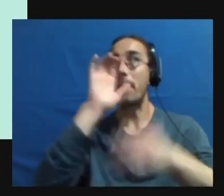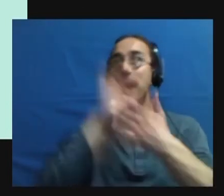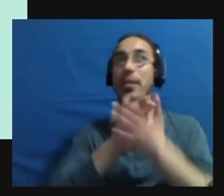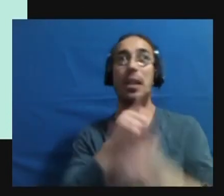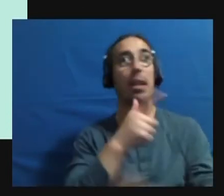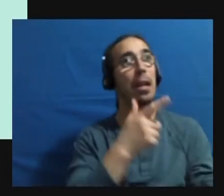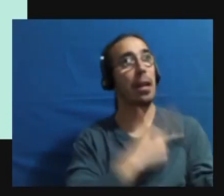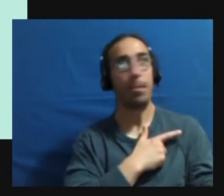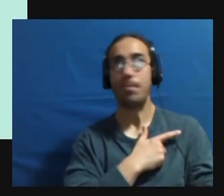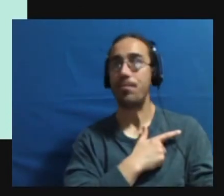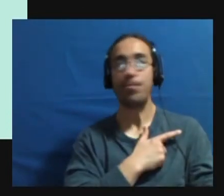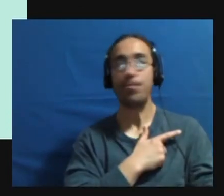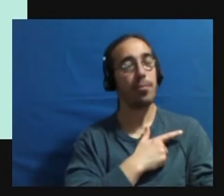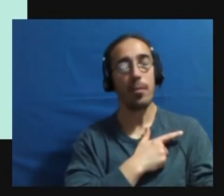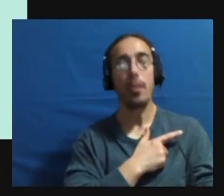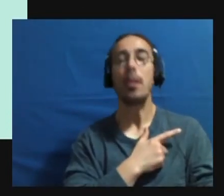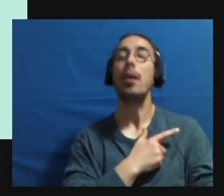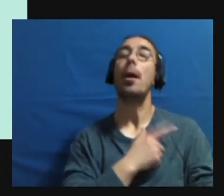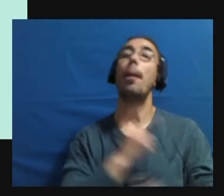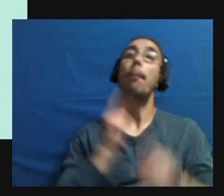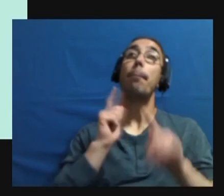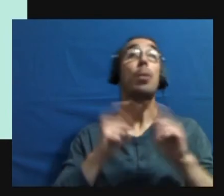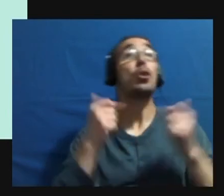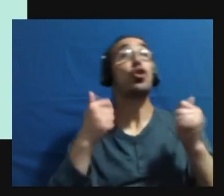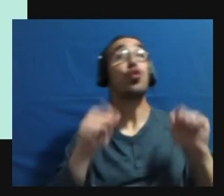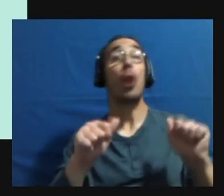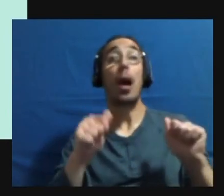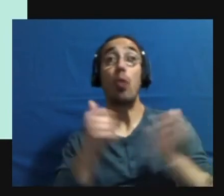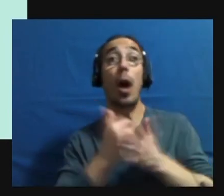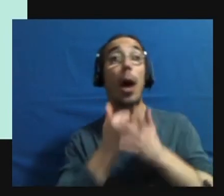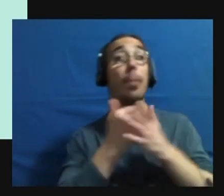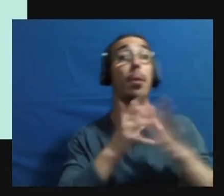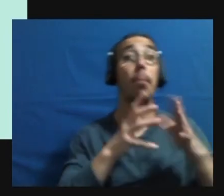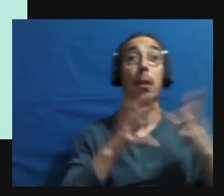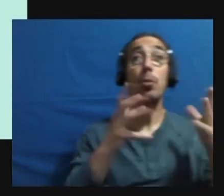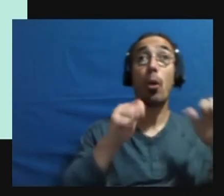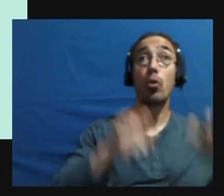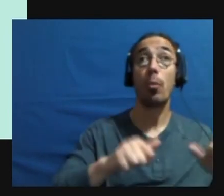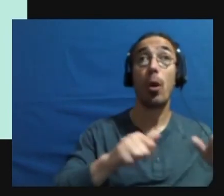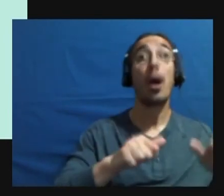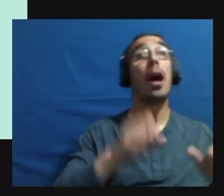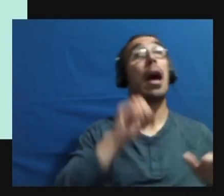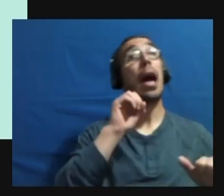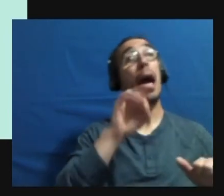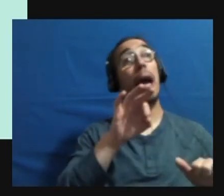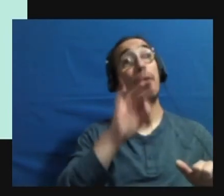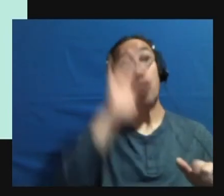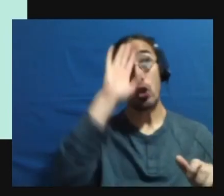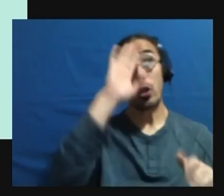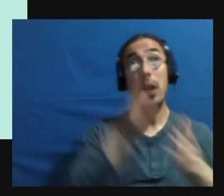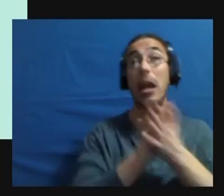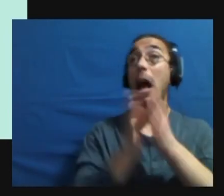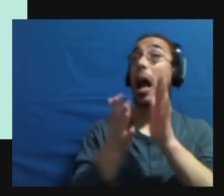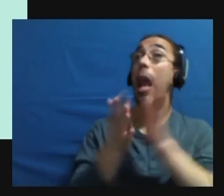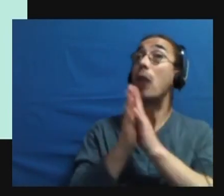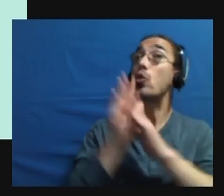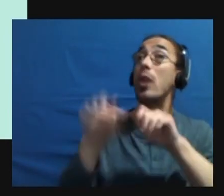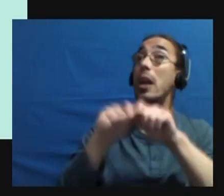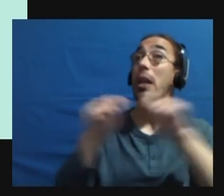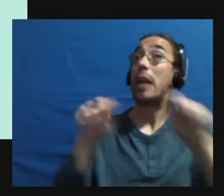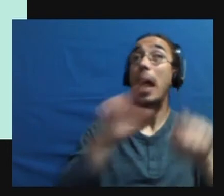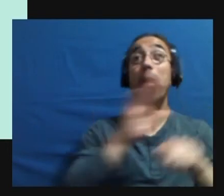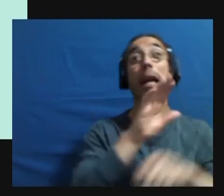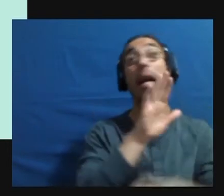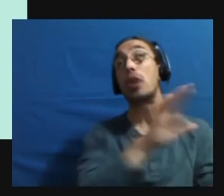I think we do what we can do. And if your son is insisting on you doing a task for him that he can sometimes do, there will